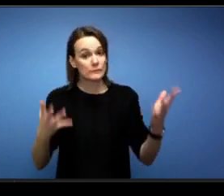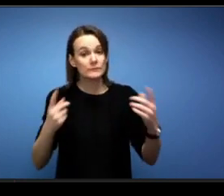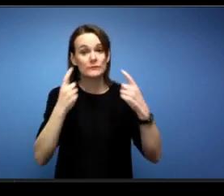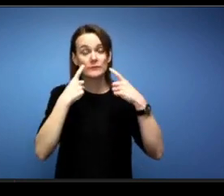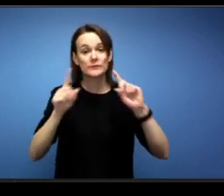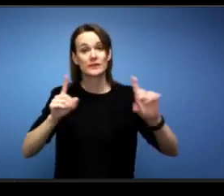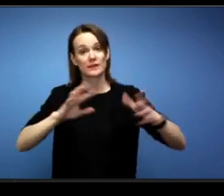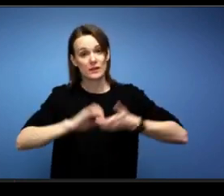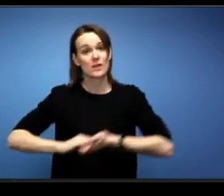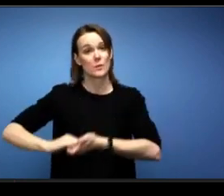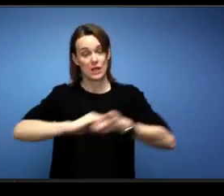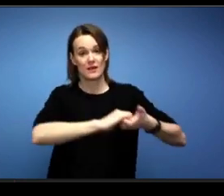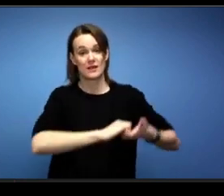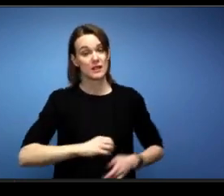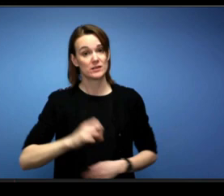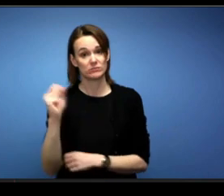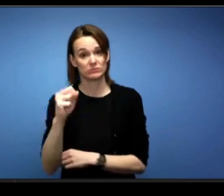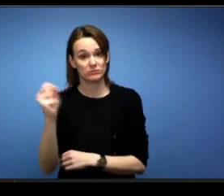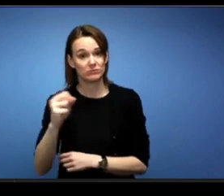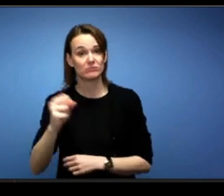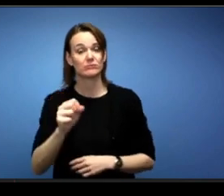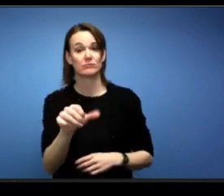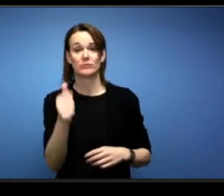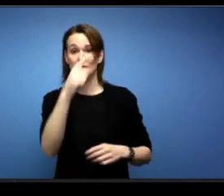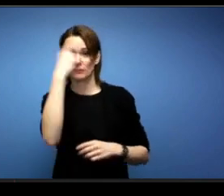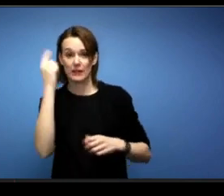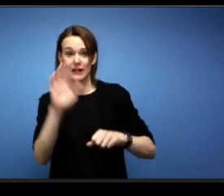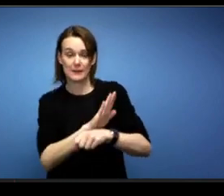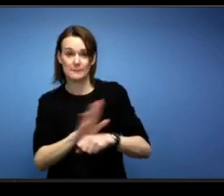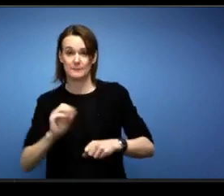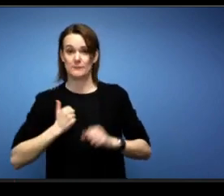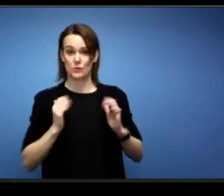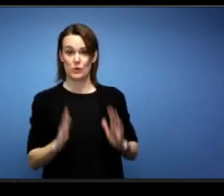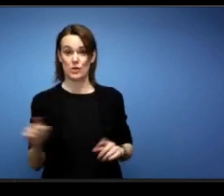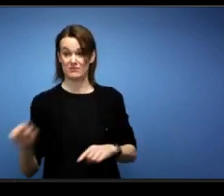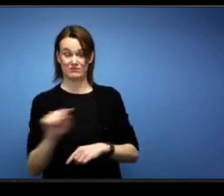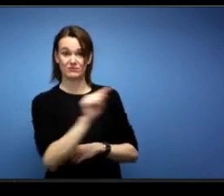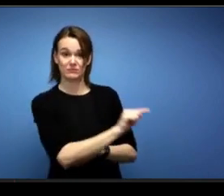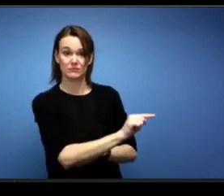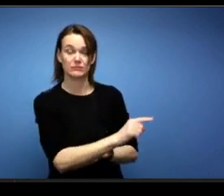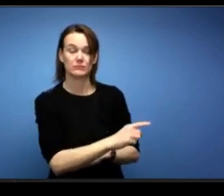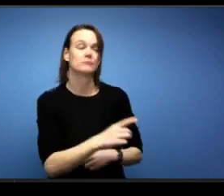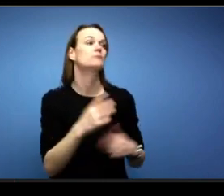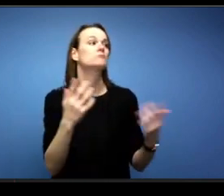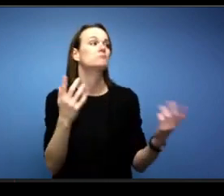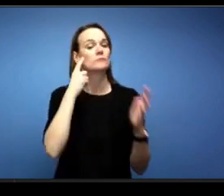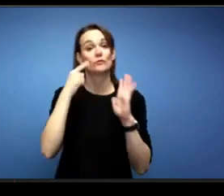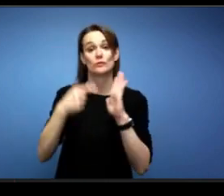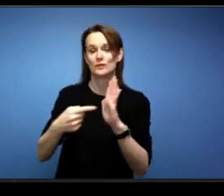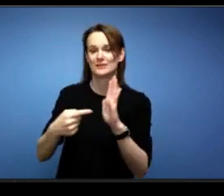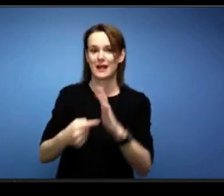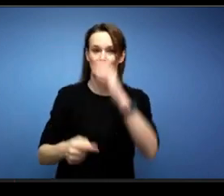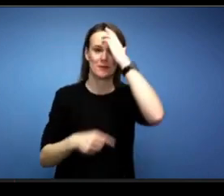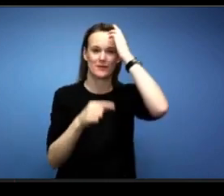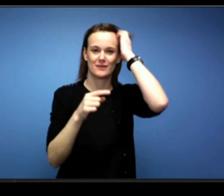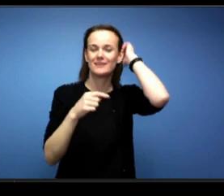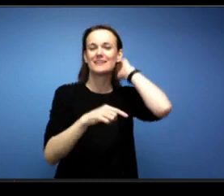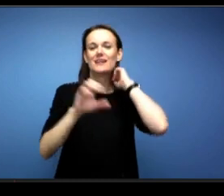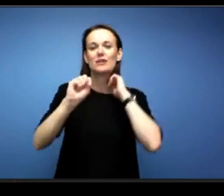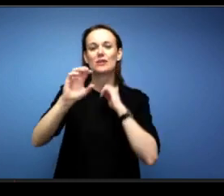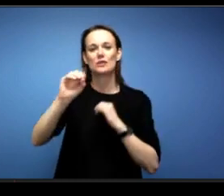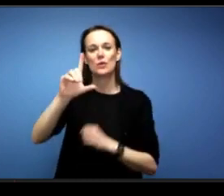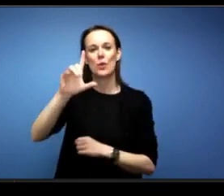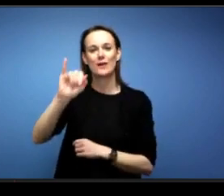with collaborating with other Black business owners in the area. One in particular is